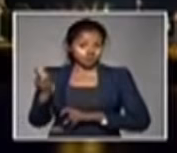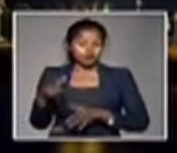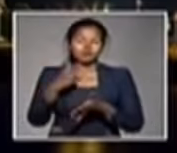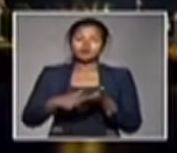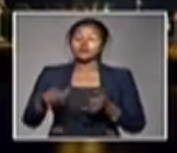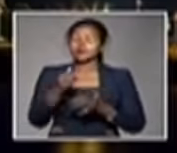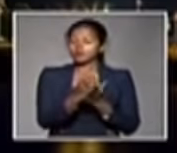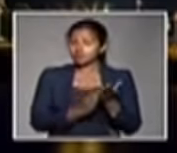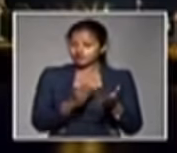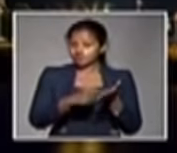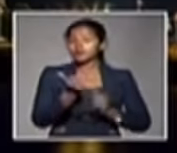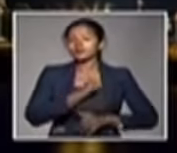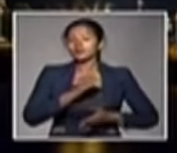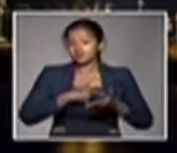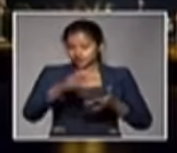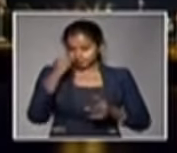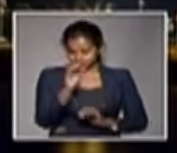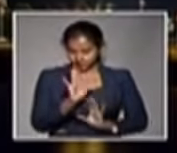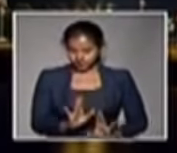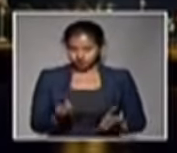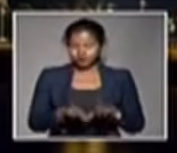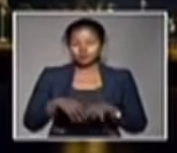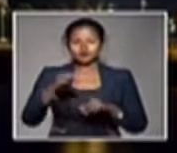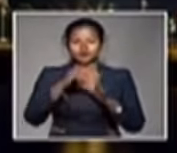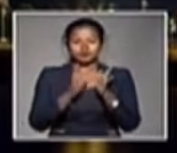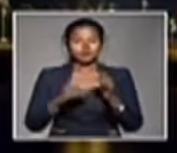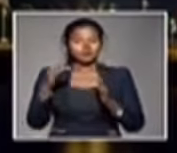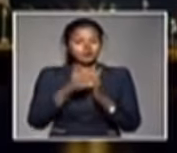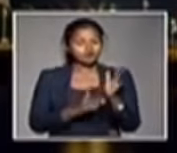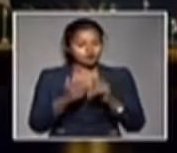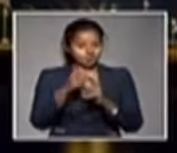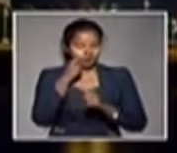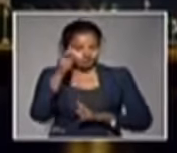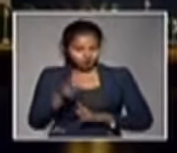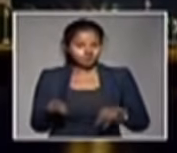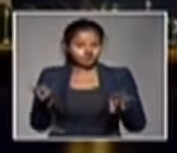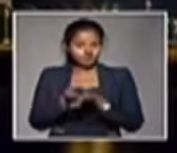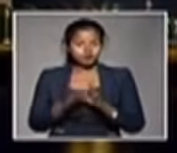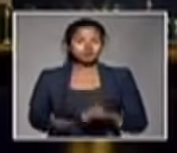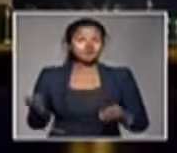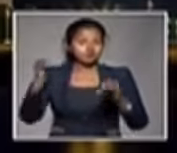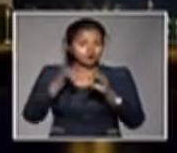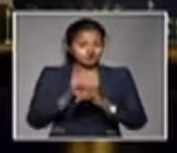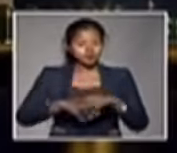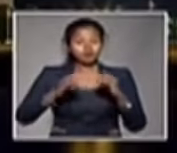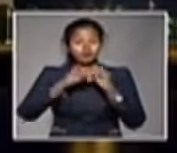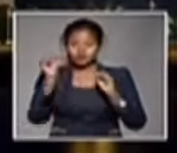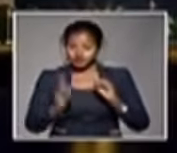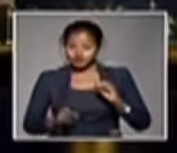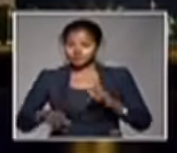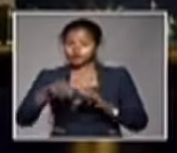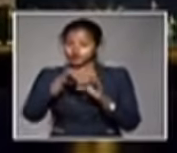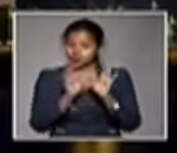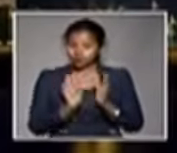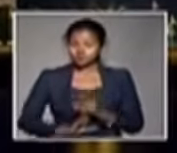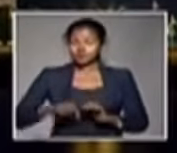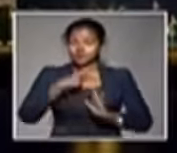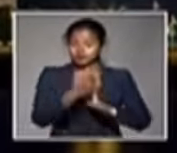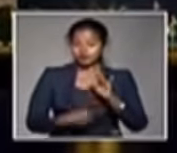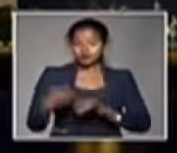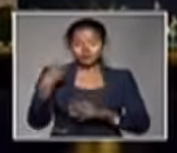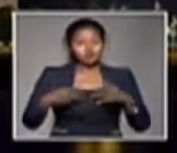of the amendment. Parliamentarian Nasir Ahmed, who was elected from Batiklo by the Sri Lanka Muslim